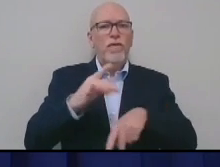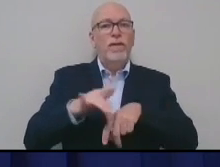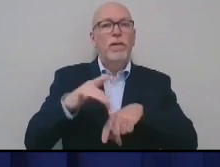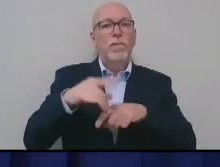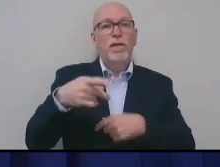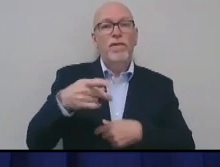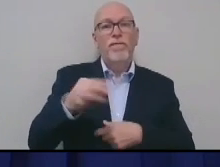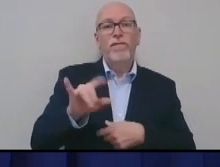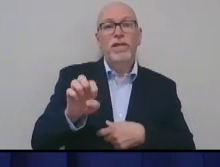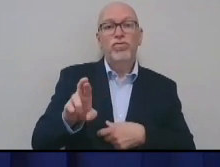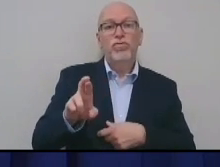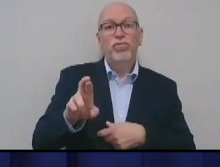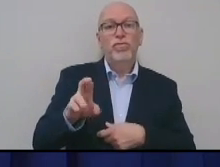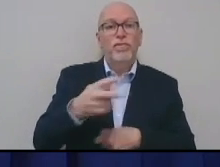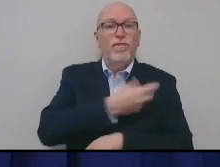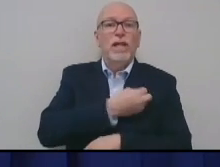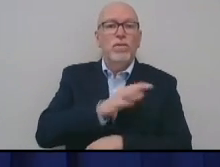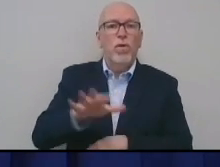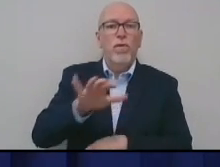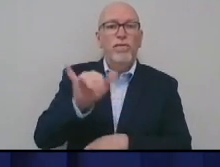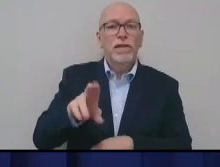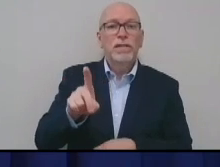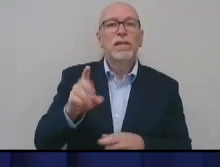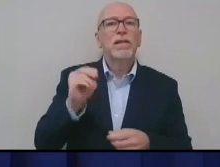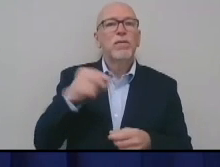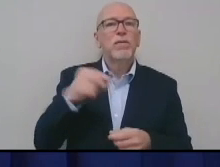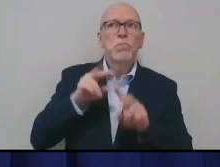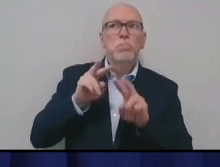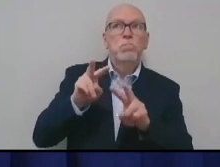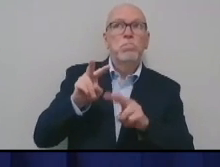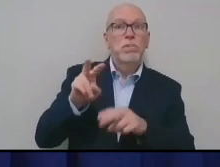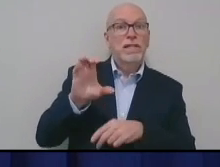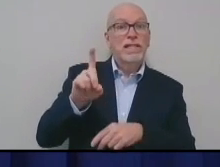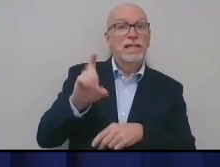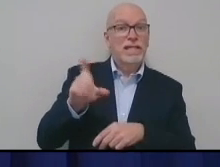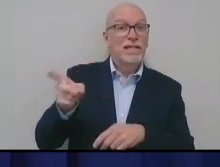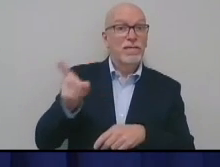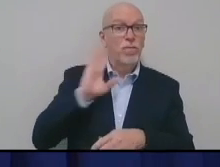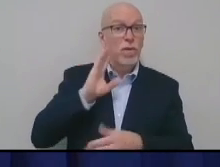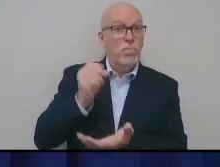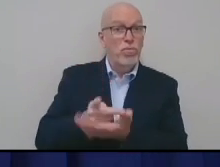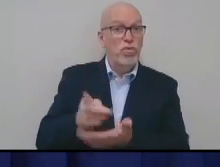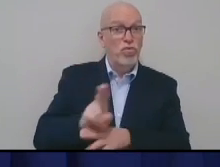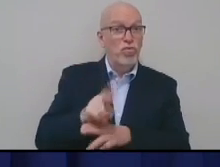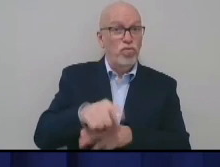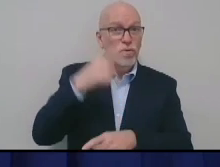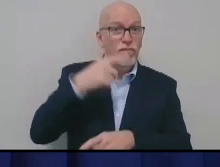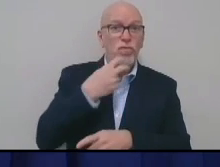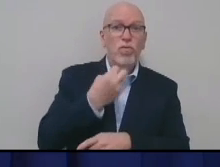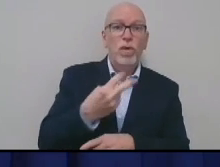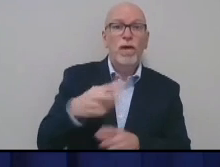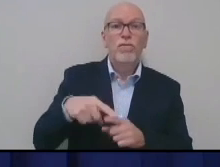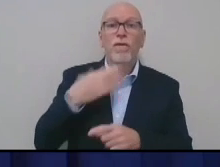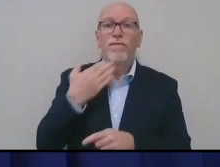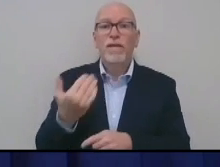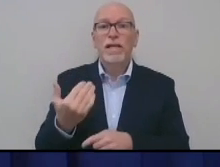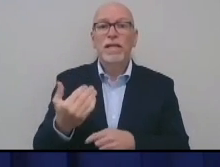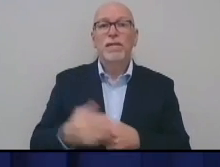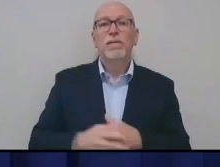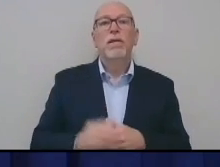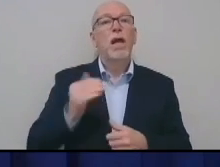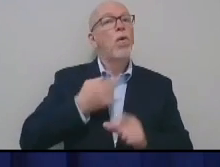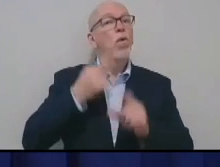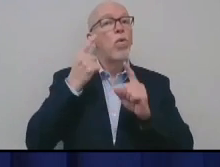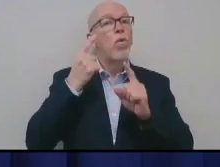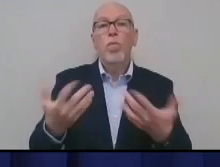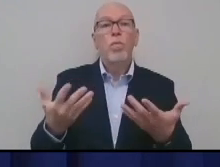vaccine across the state in anticipation of the CDC's approval of the vaccine's use for 12 to 15-year-olds. Our goal is to ensure that